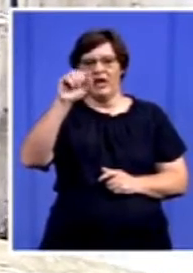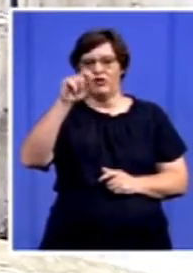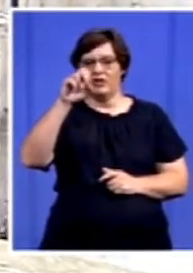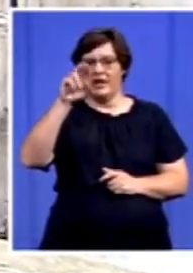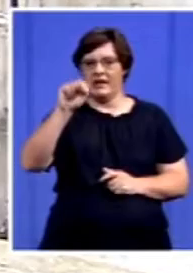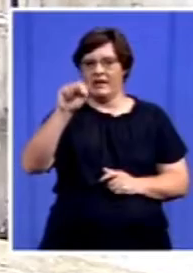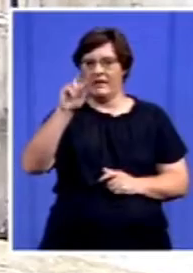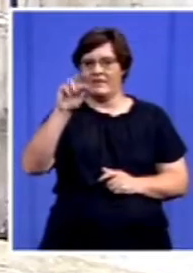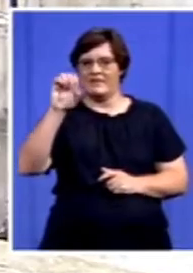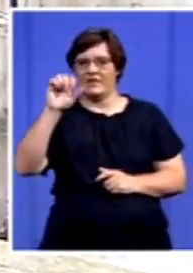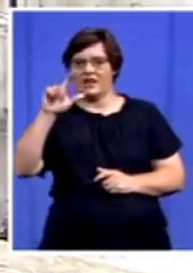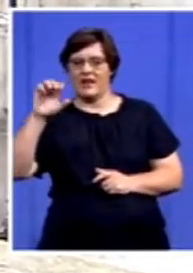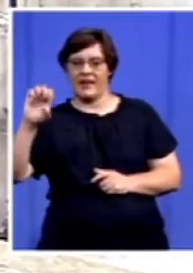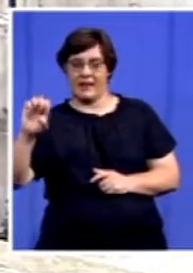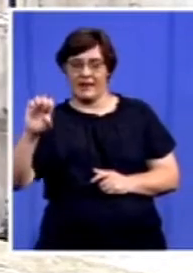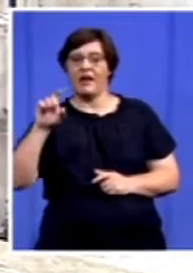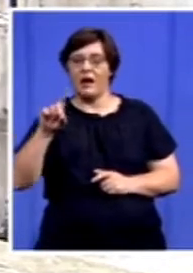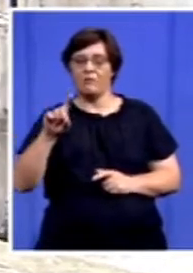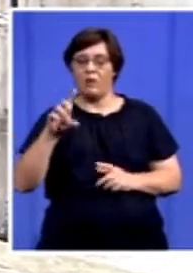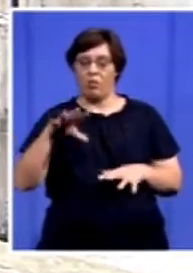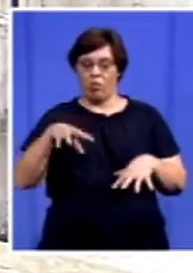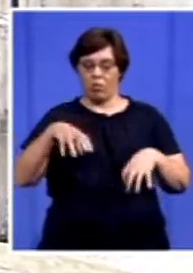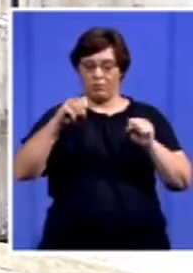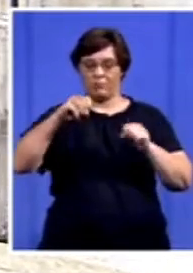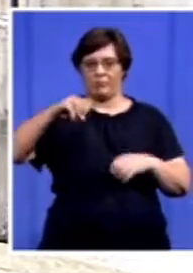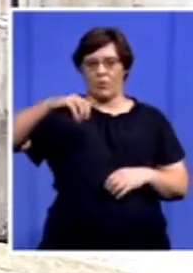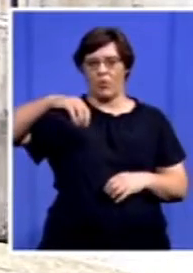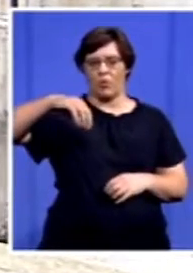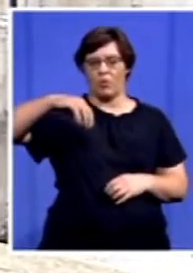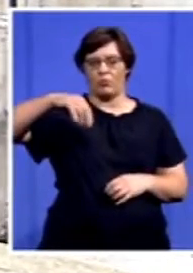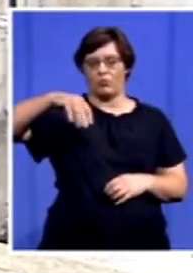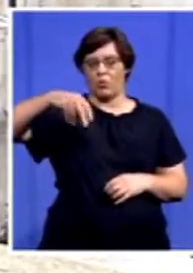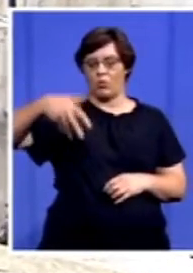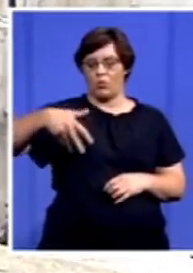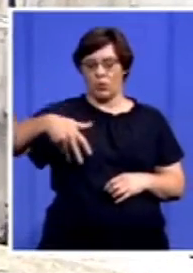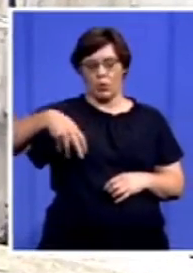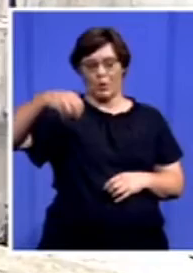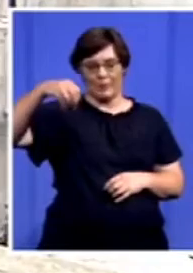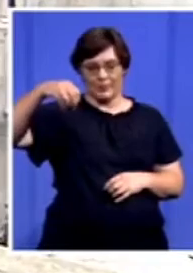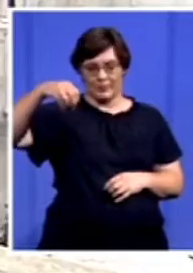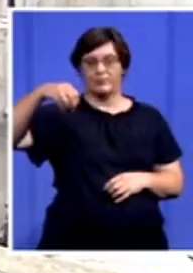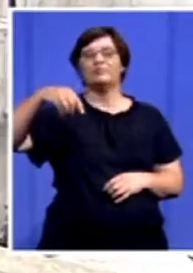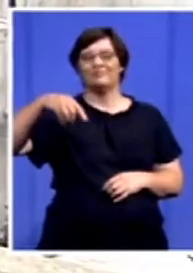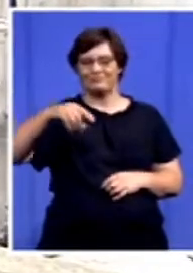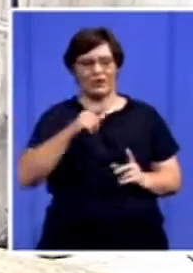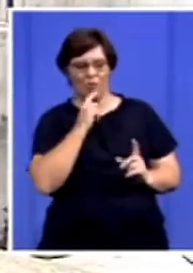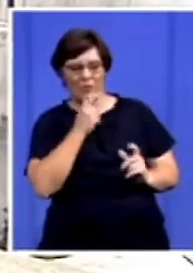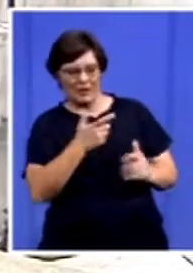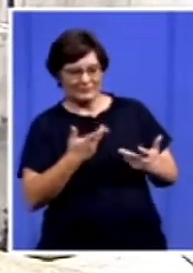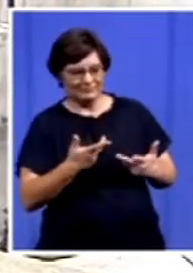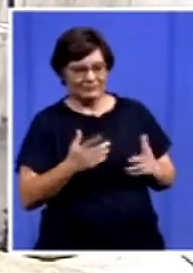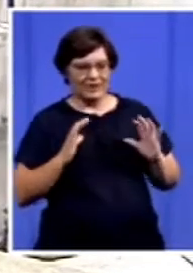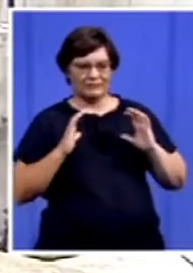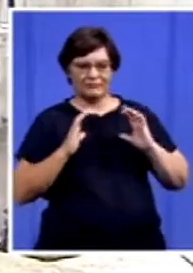dry there. Quite a number of challenges were being experienced. Residents were complaining about not having water tankers in that particular area.